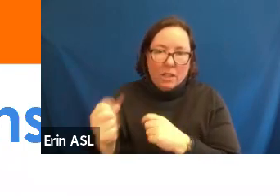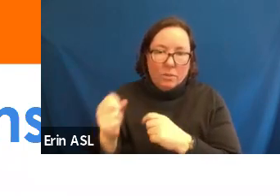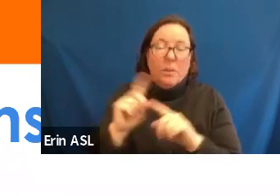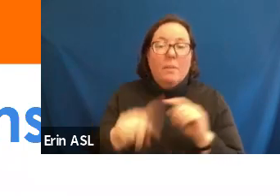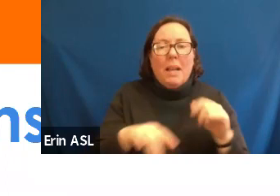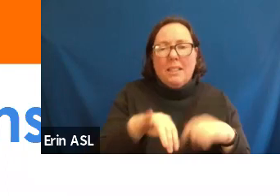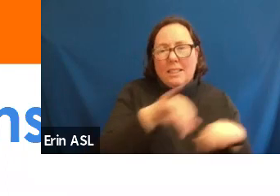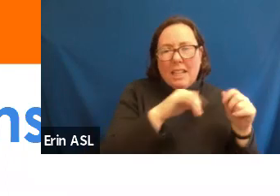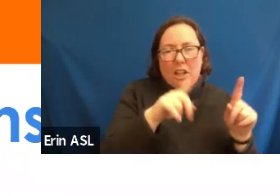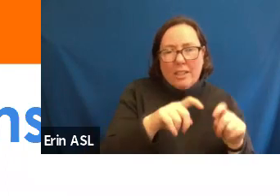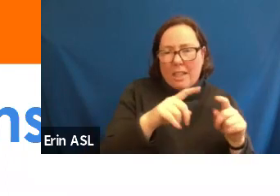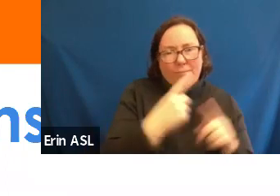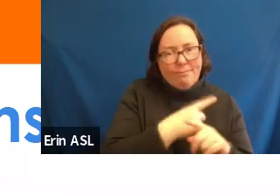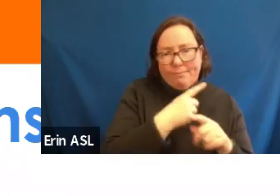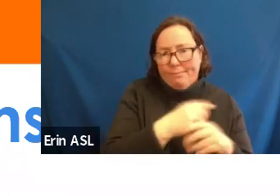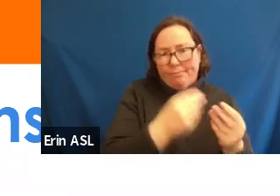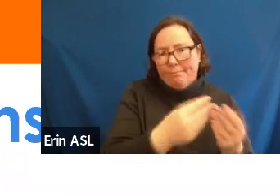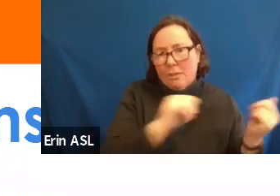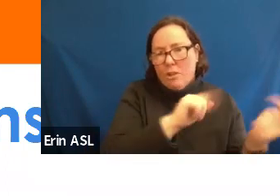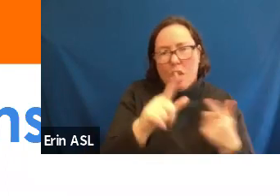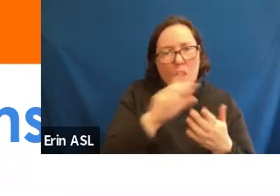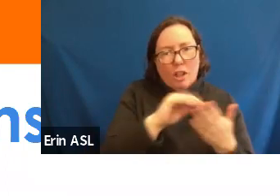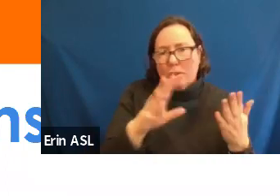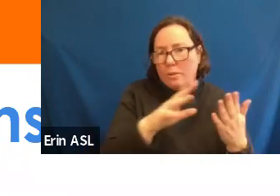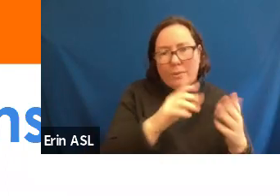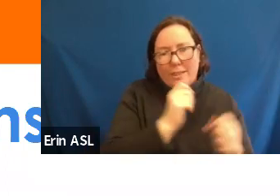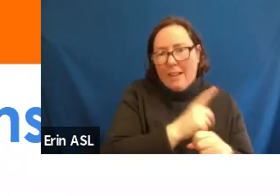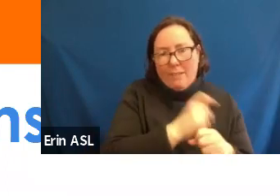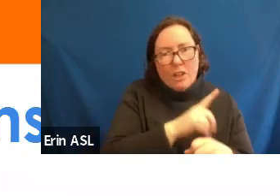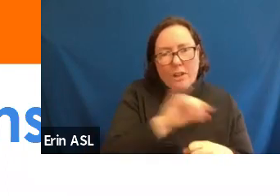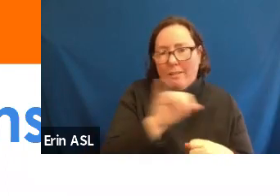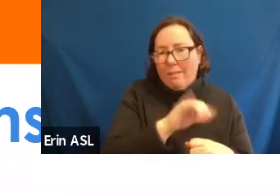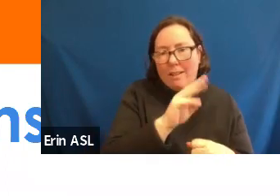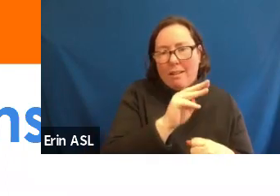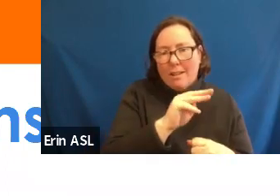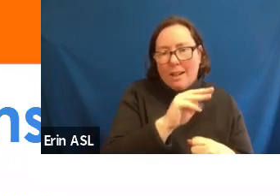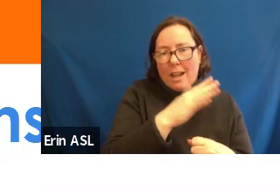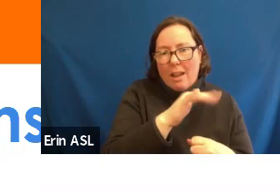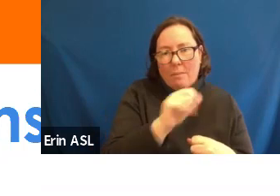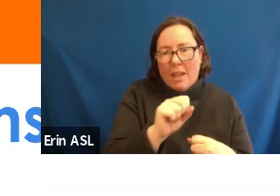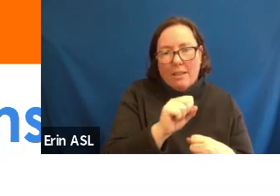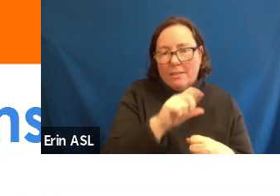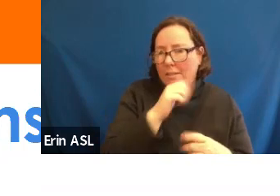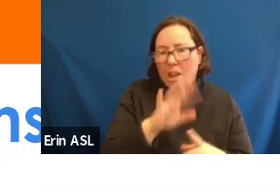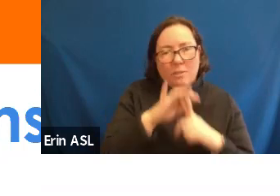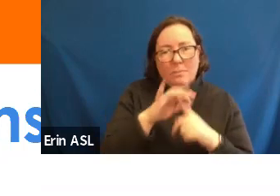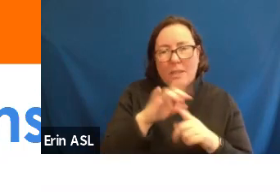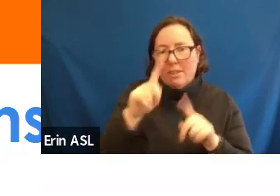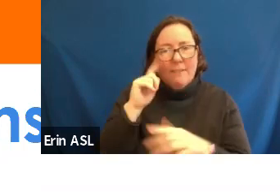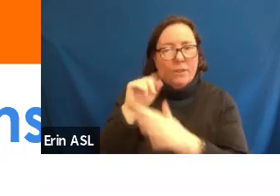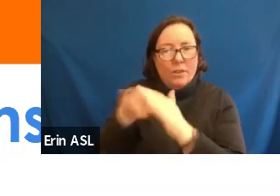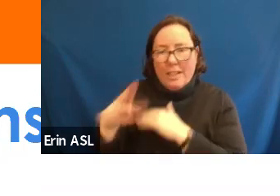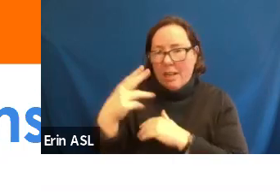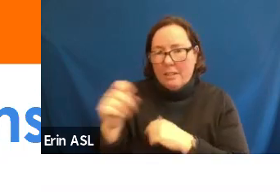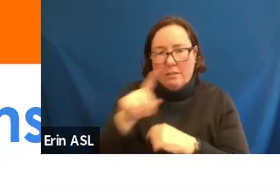test score is typically given analogous to our MCAS or other state tests where